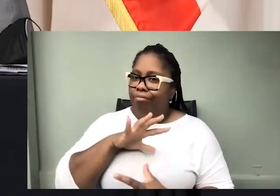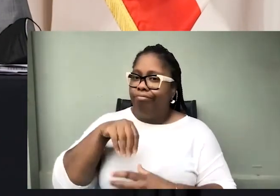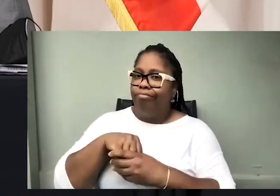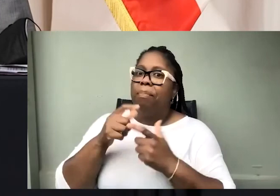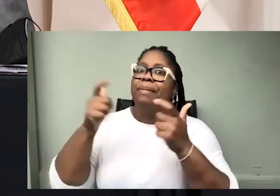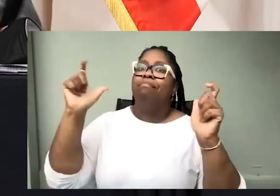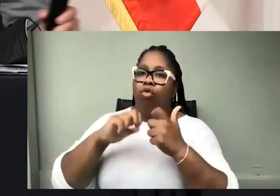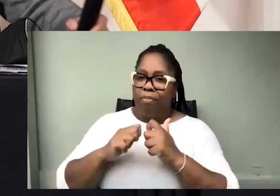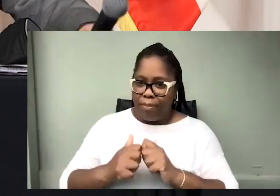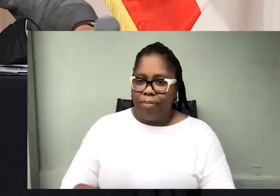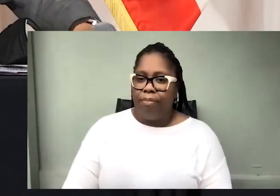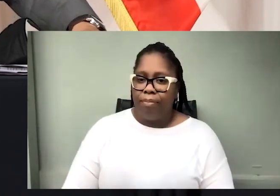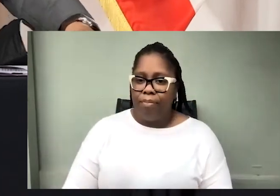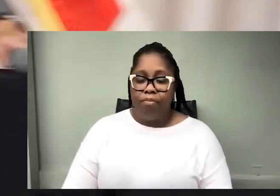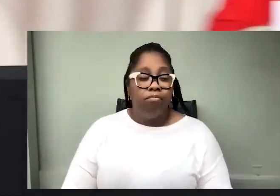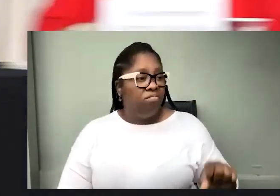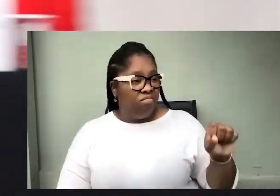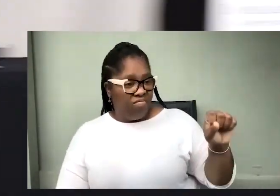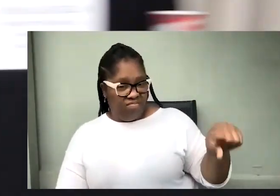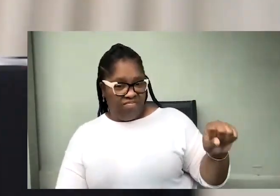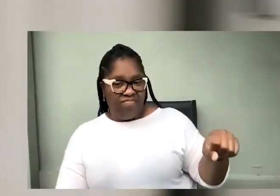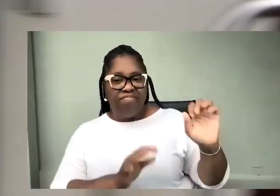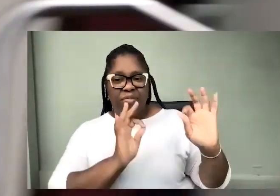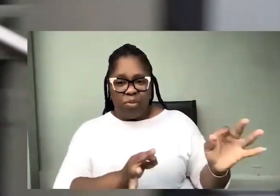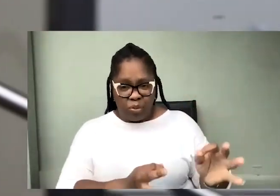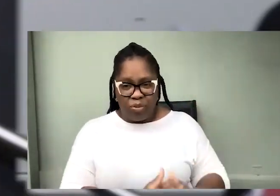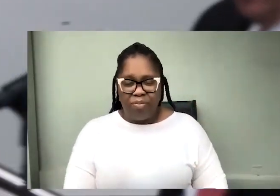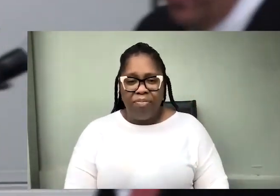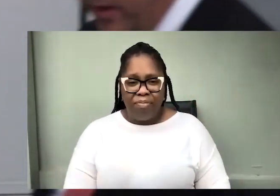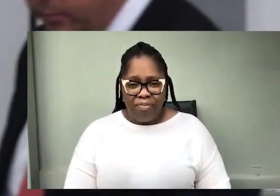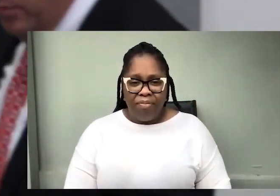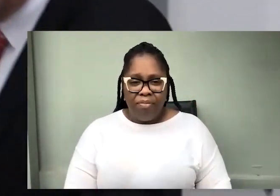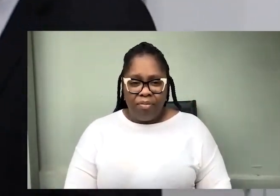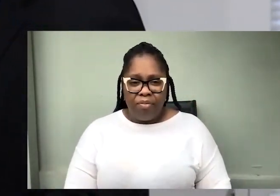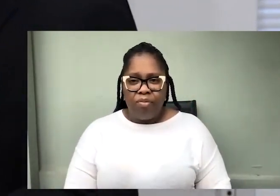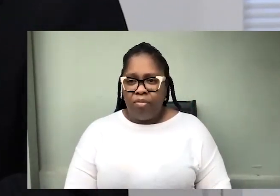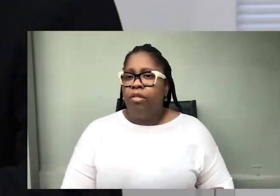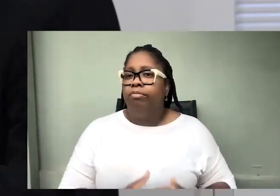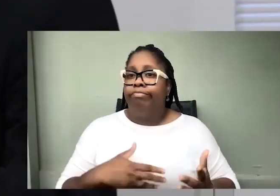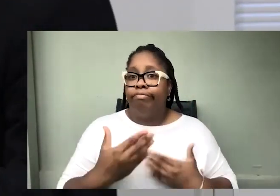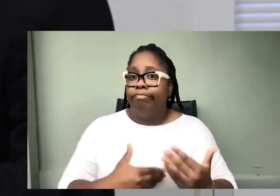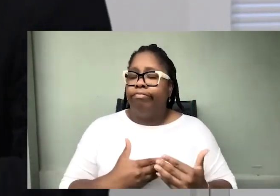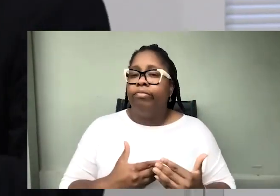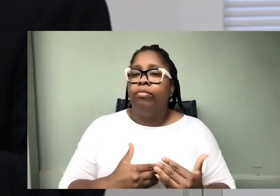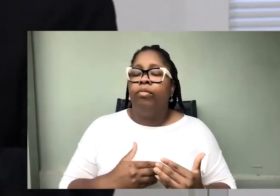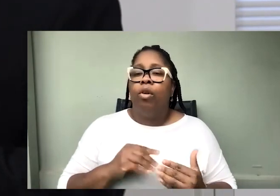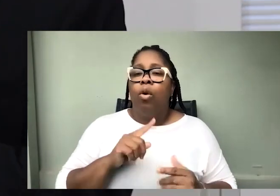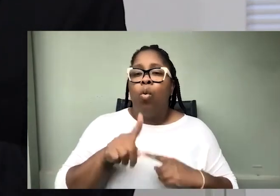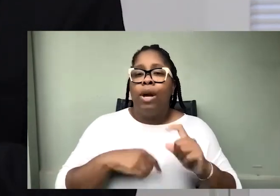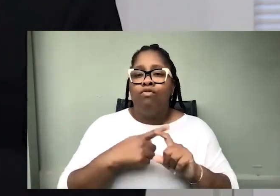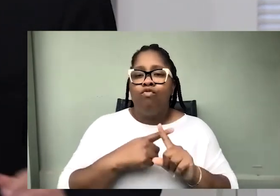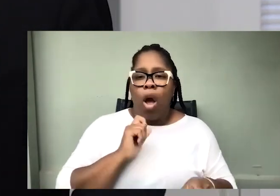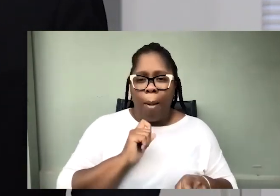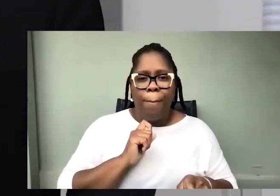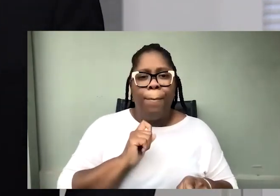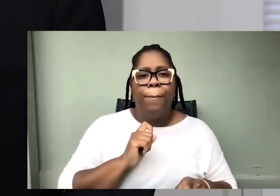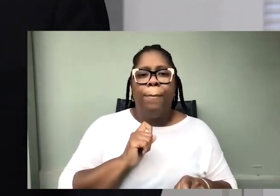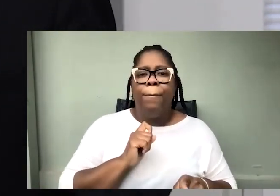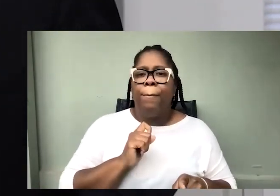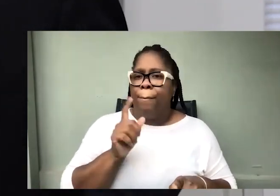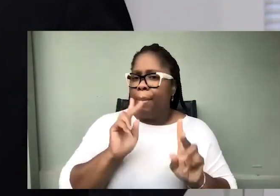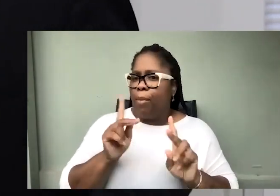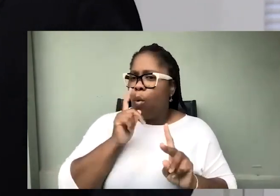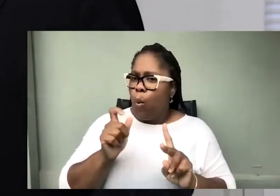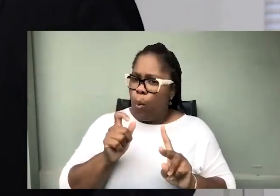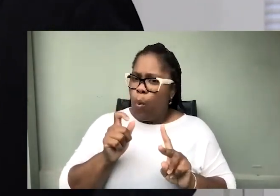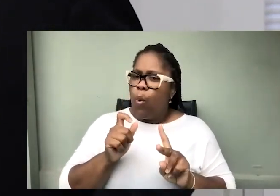here. Yes, it is, absolutely. All right, we're moving on to some questions from those that have typed them in